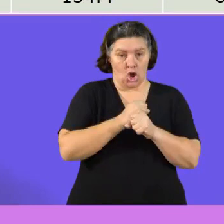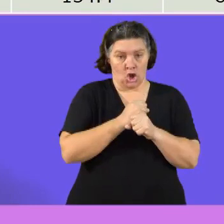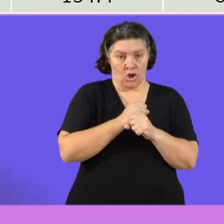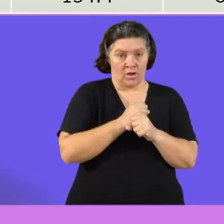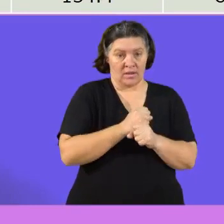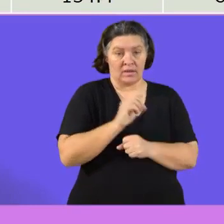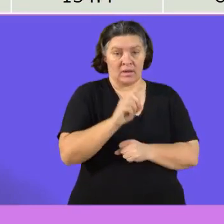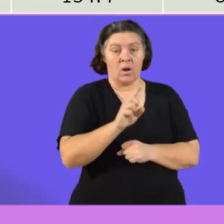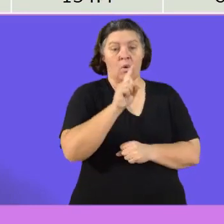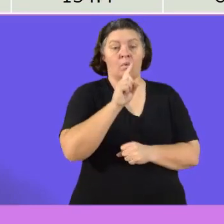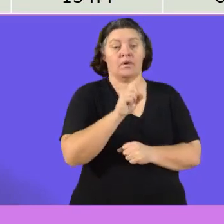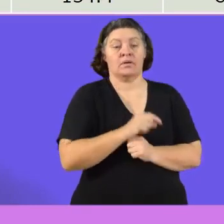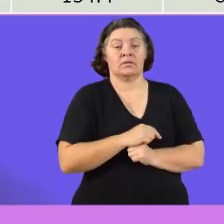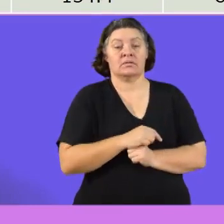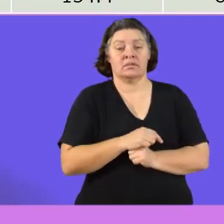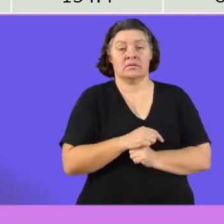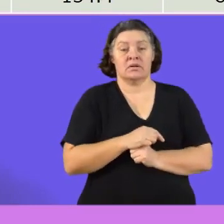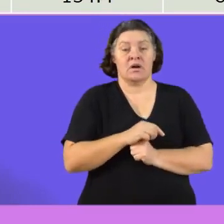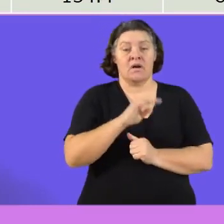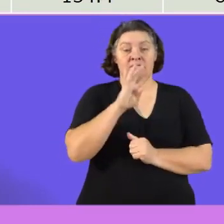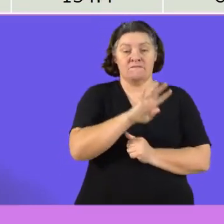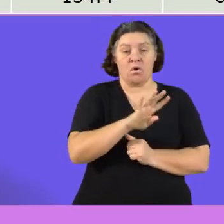annual travel allowance. I take my